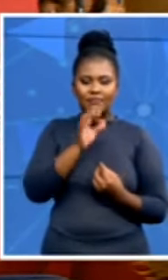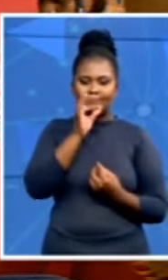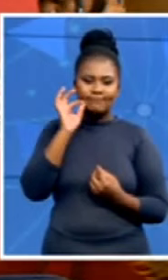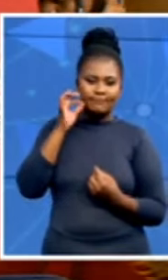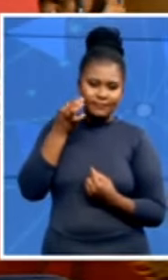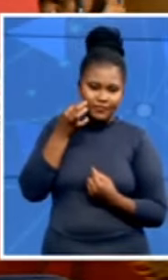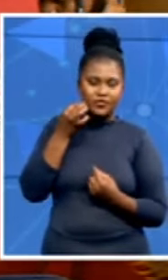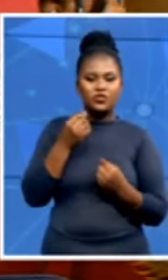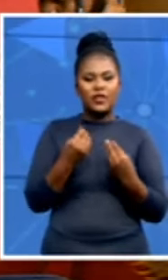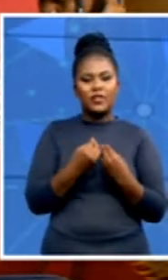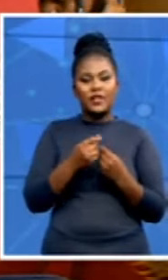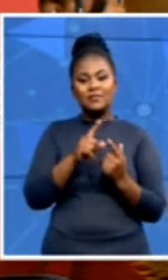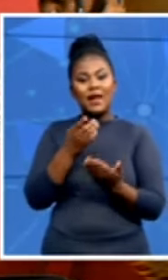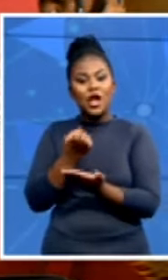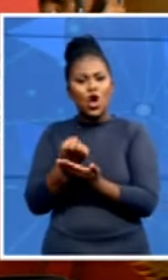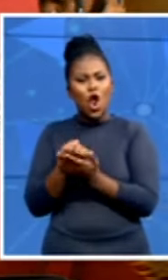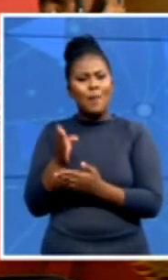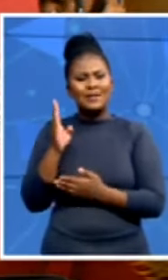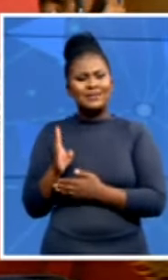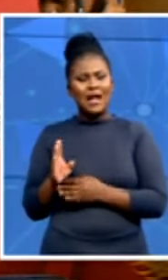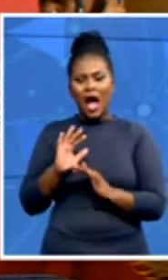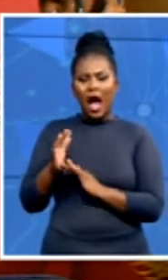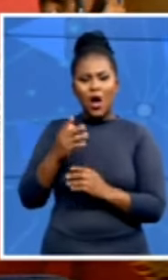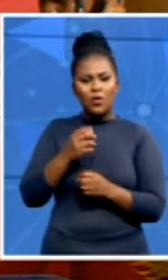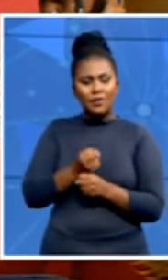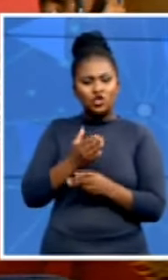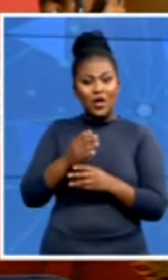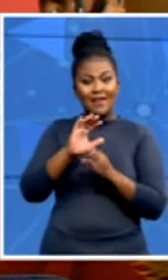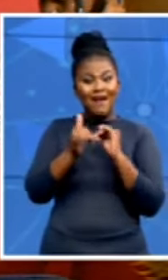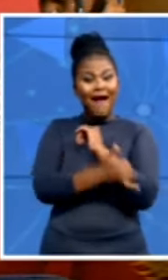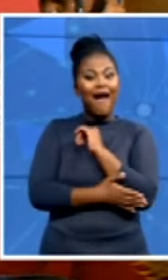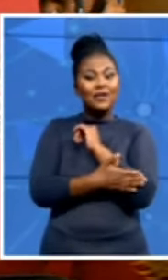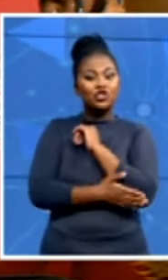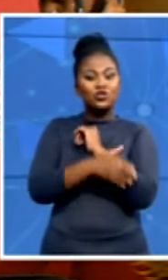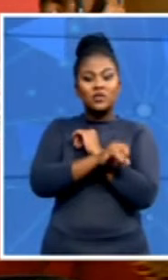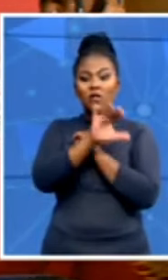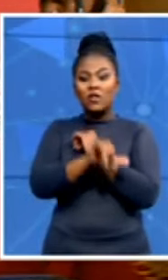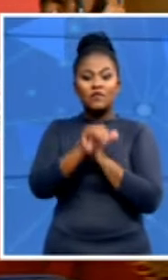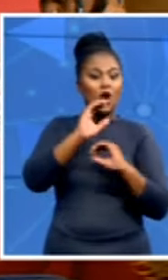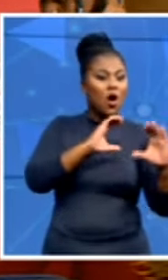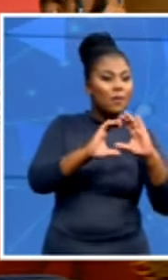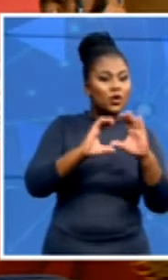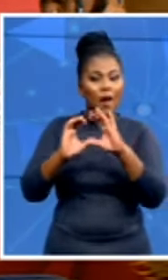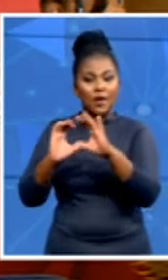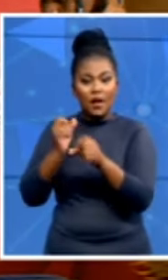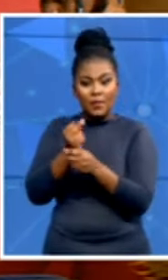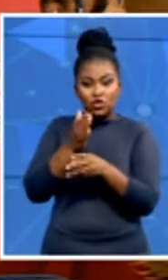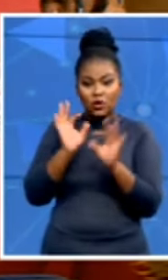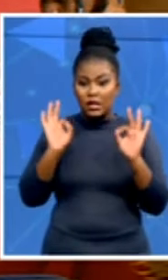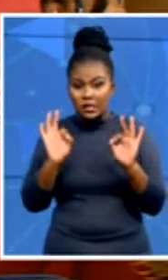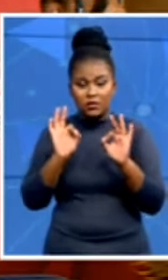ensure that there's communication in the country, people are not banning or cutting the lines that we have? That was the preoccupation,